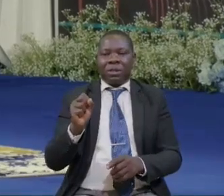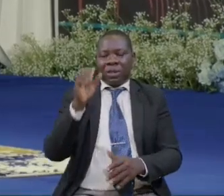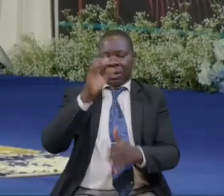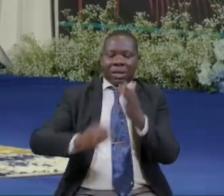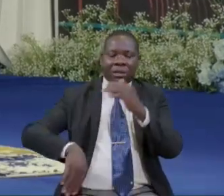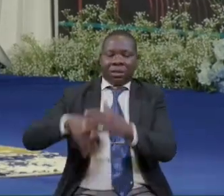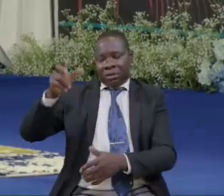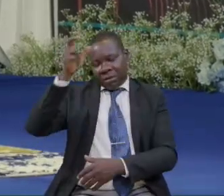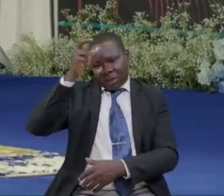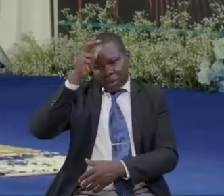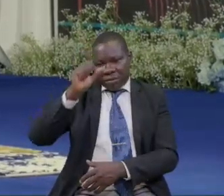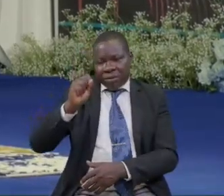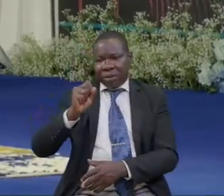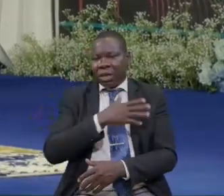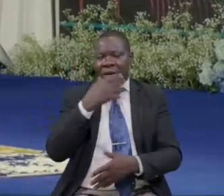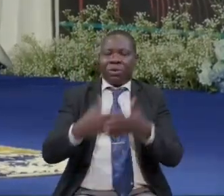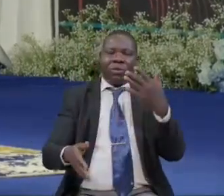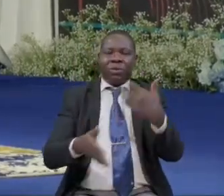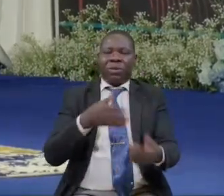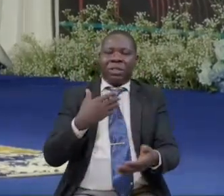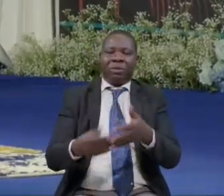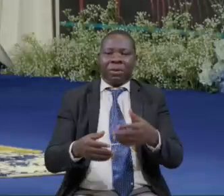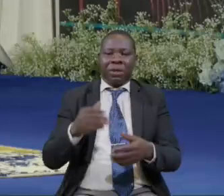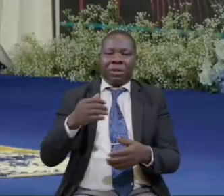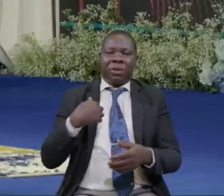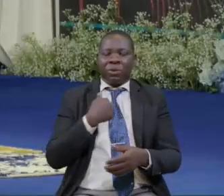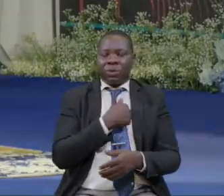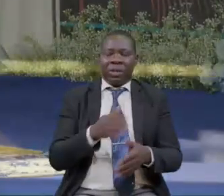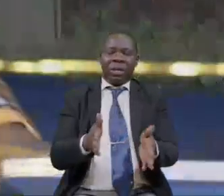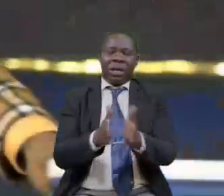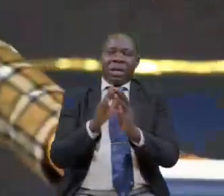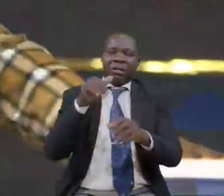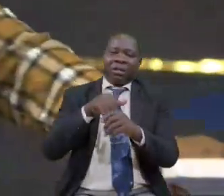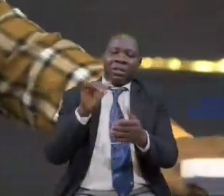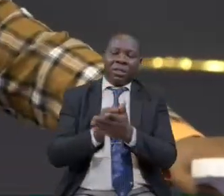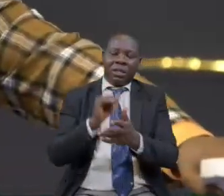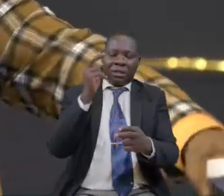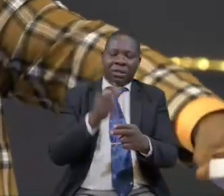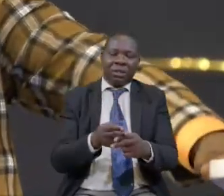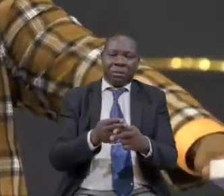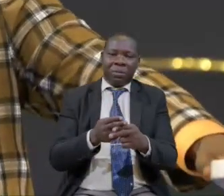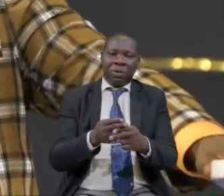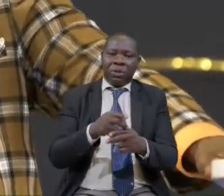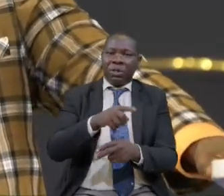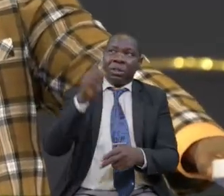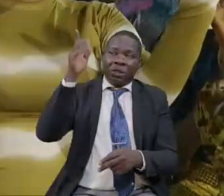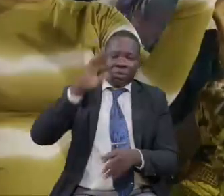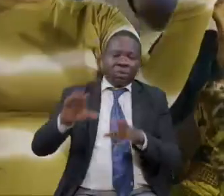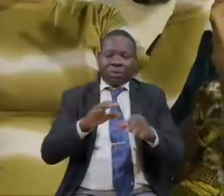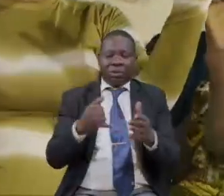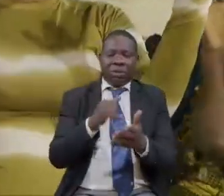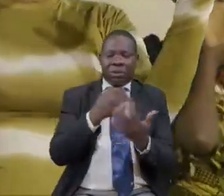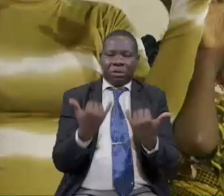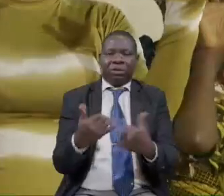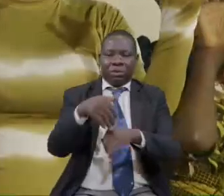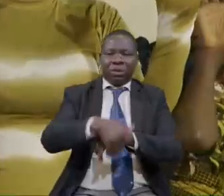and whatever we ask in that name, he will do it tonight. You